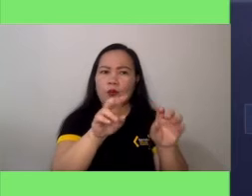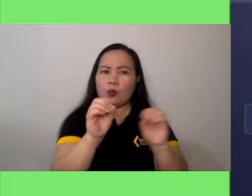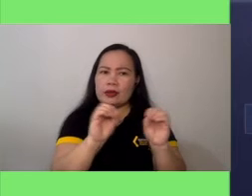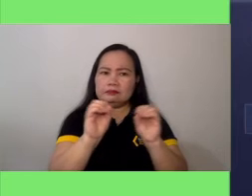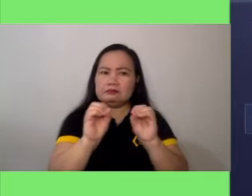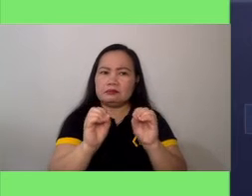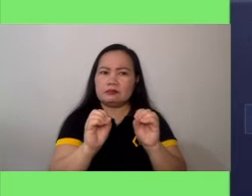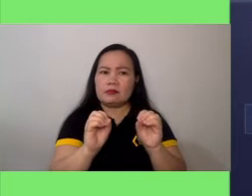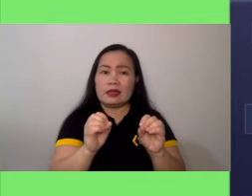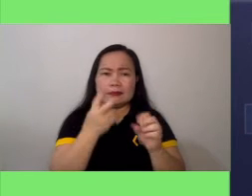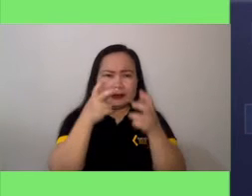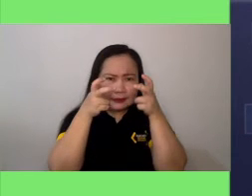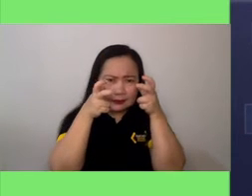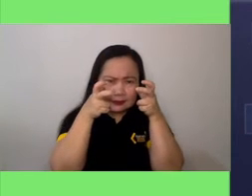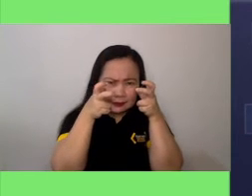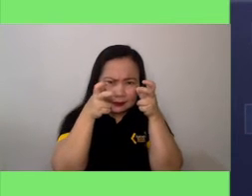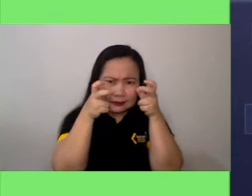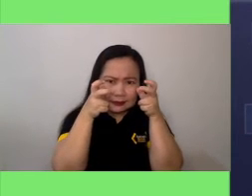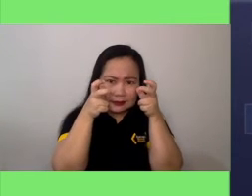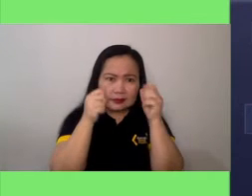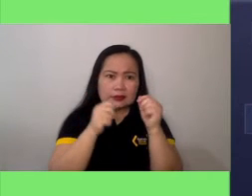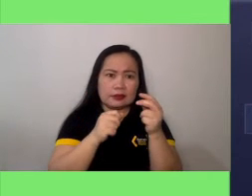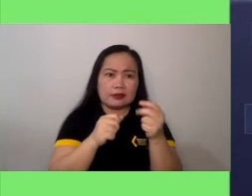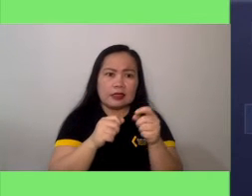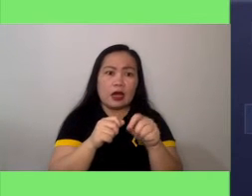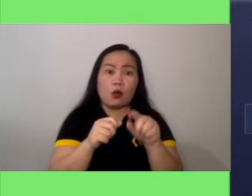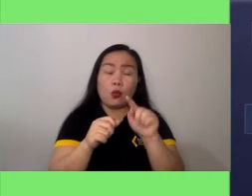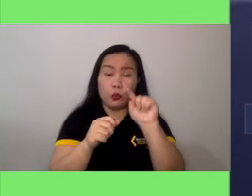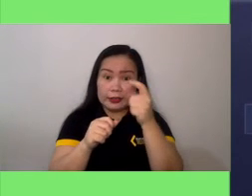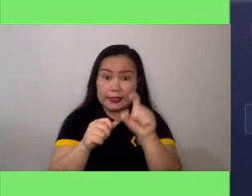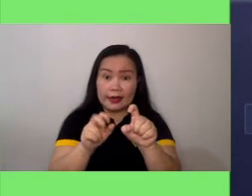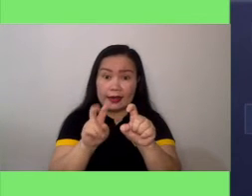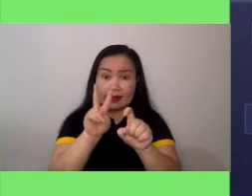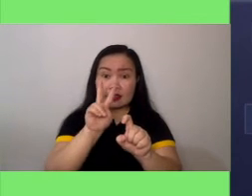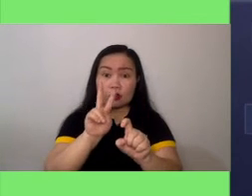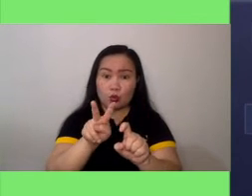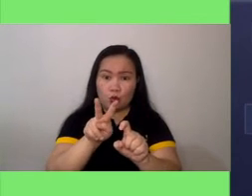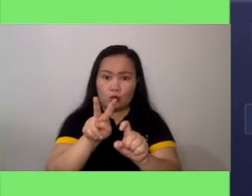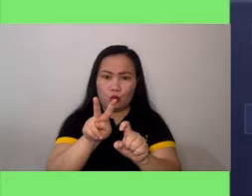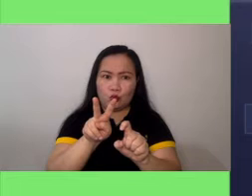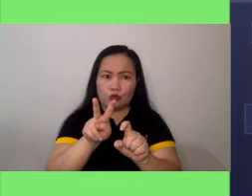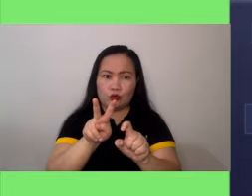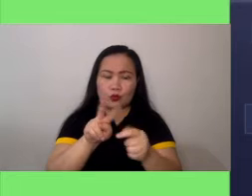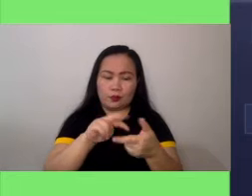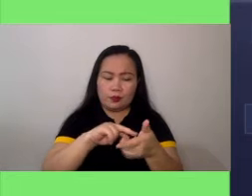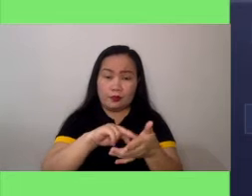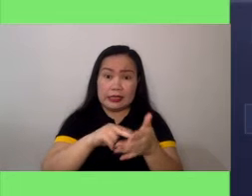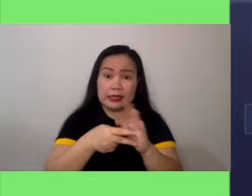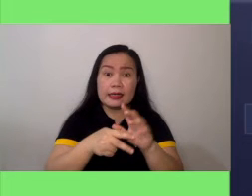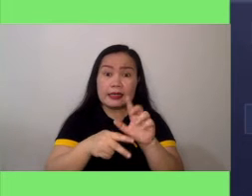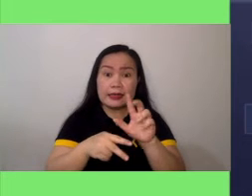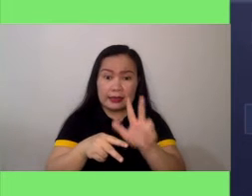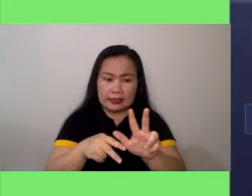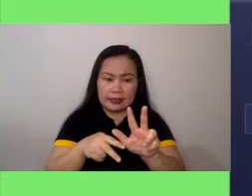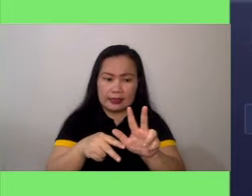2. So, wag po natin i-multiply diretso. 2 times 3, 6, and then 6 squared, 36. Hindi po. That is